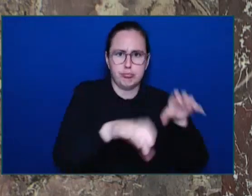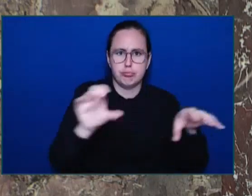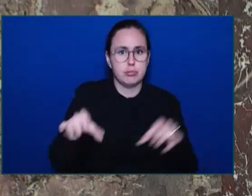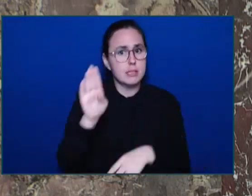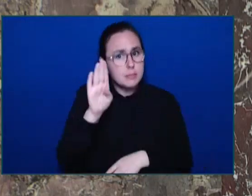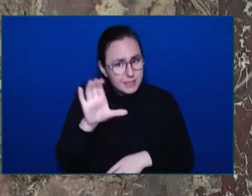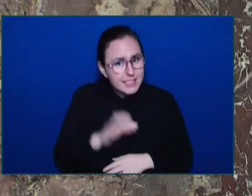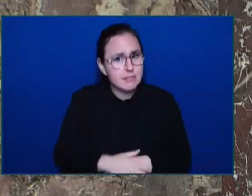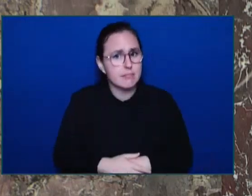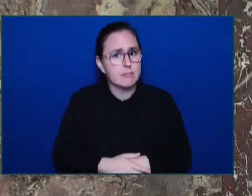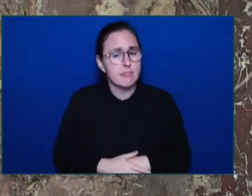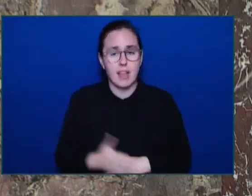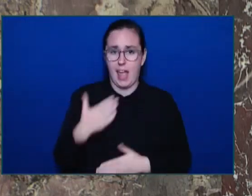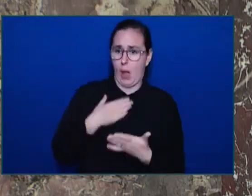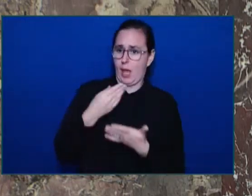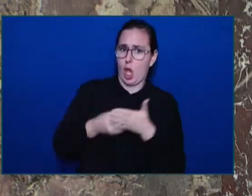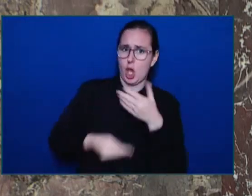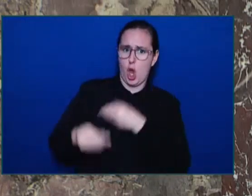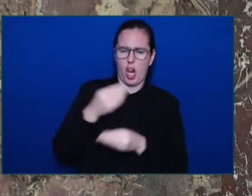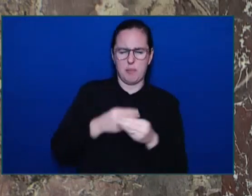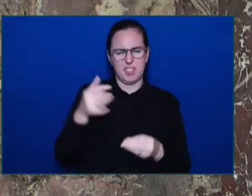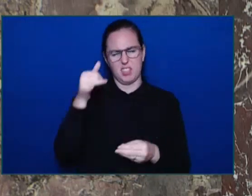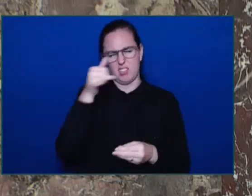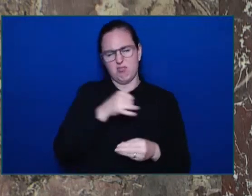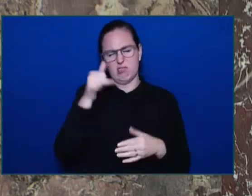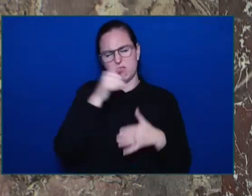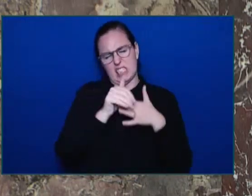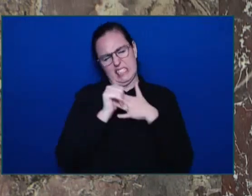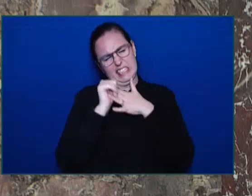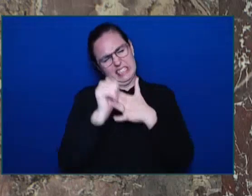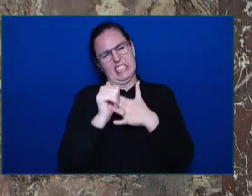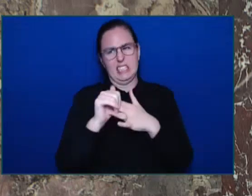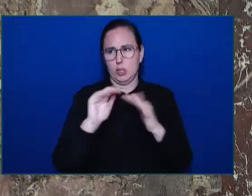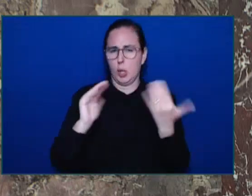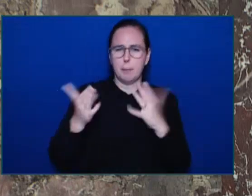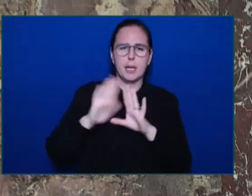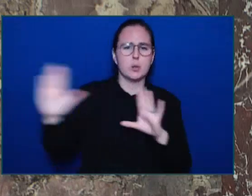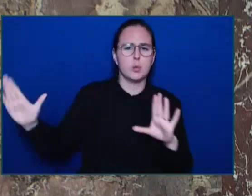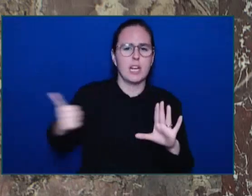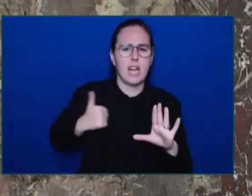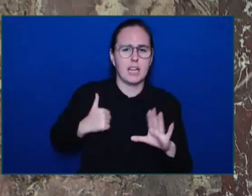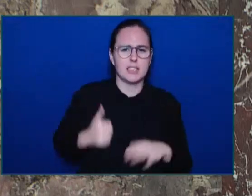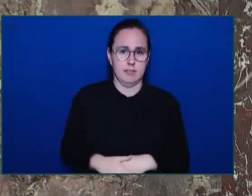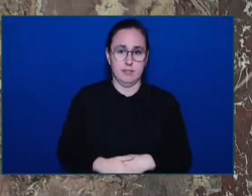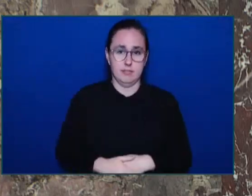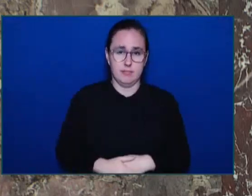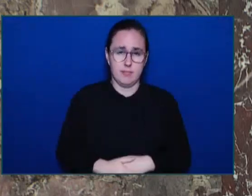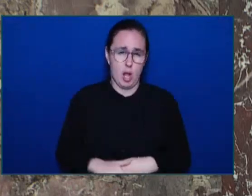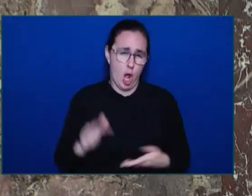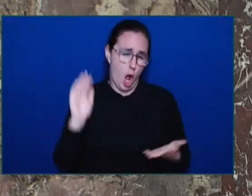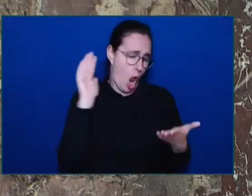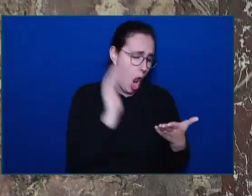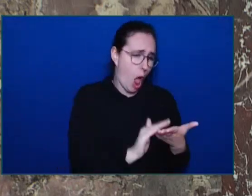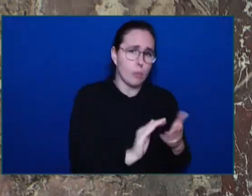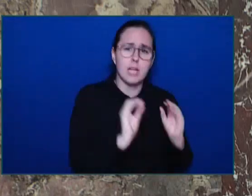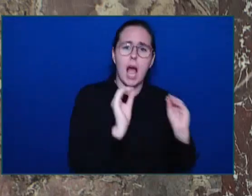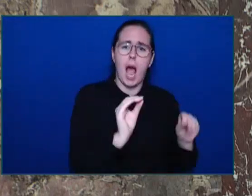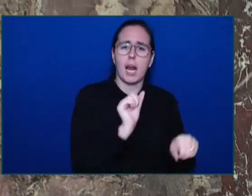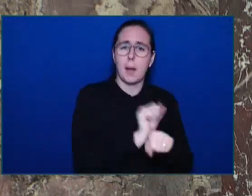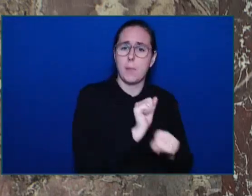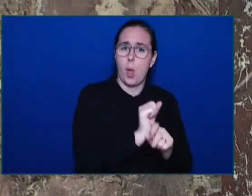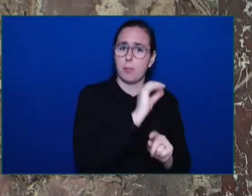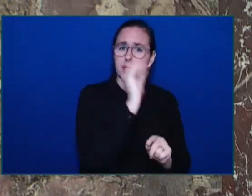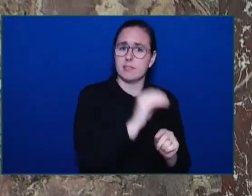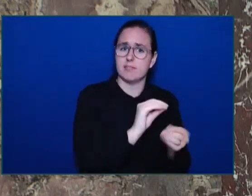economic growth, one of the lowest unemployment rates. We're setting records on trade. 20,000 new jobs this